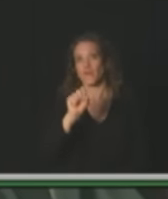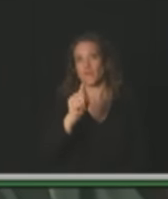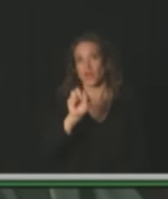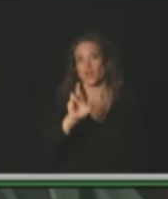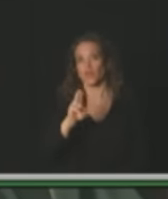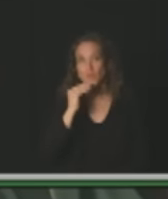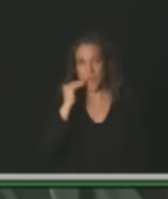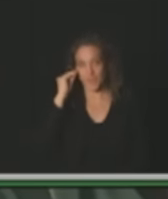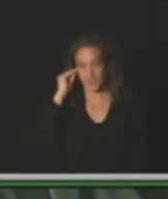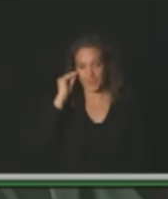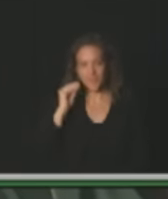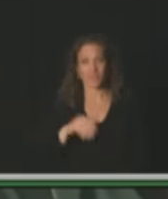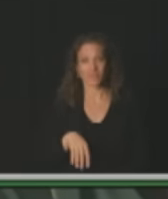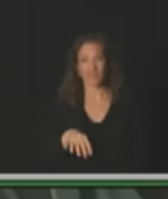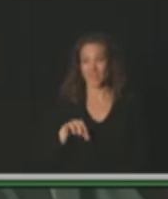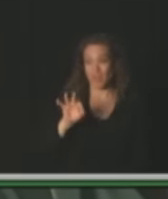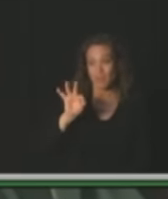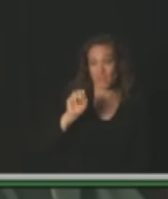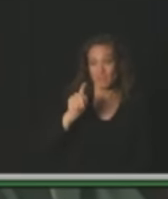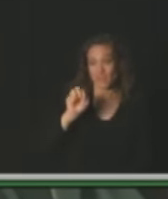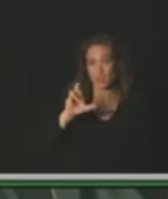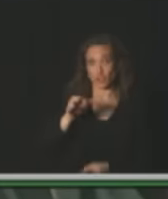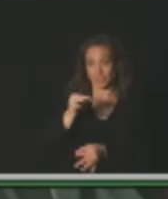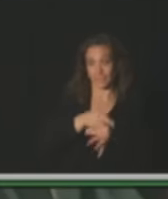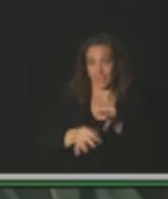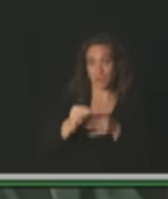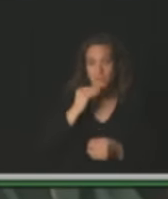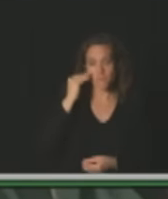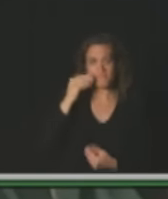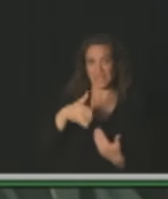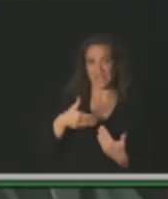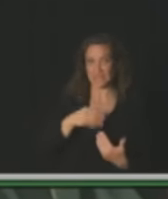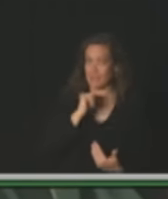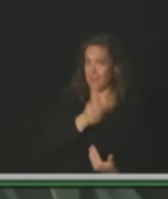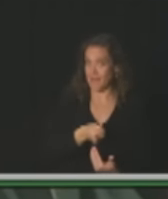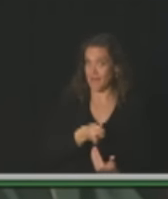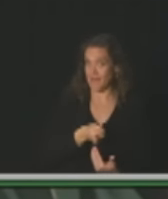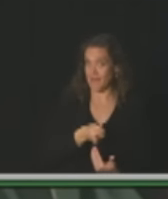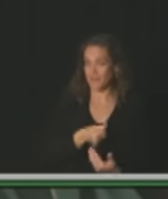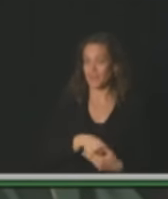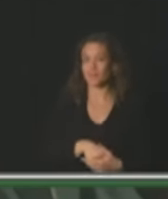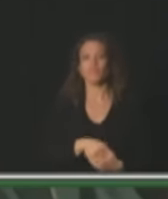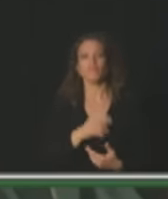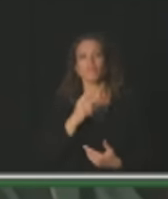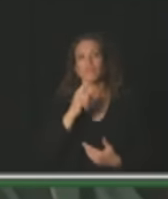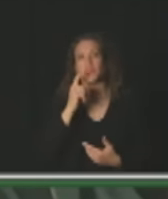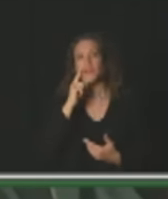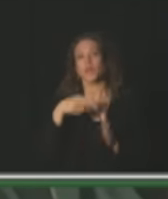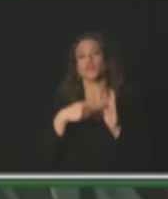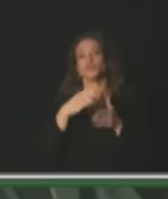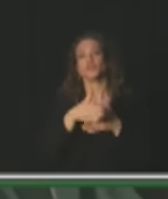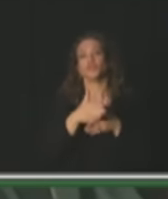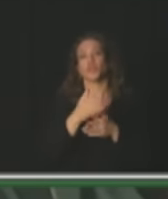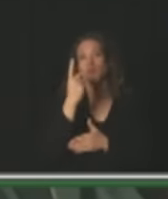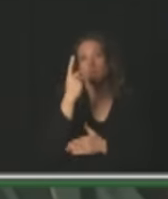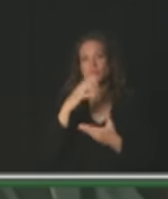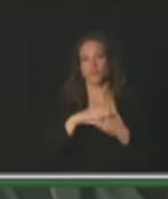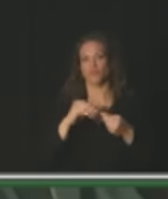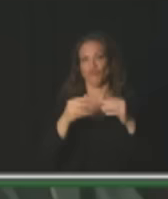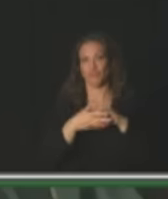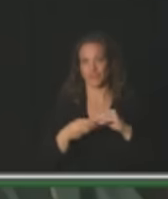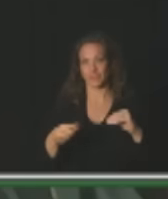foster home is not an easy way to live. I want to tell you the story of one of those children.